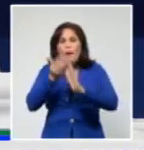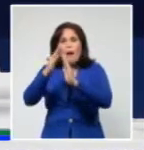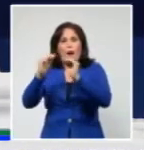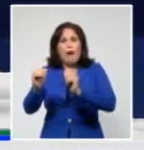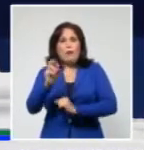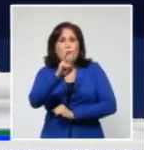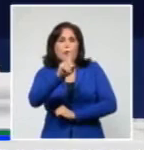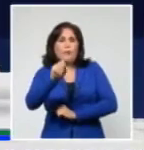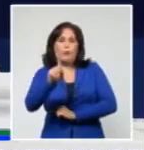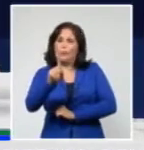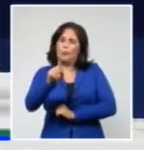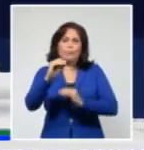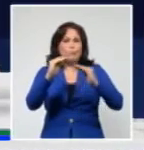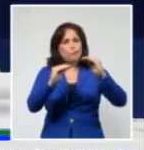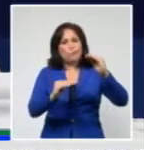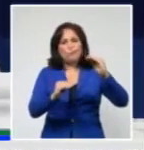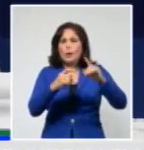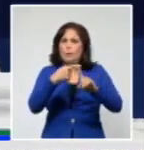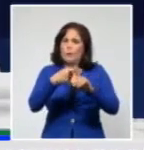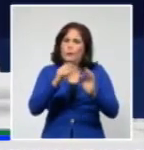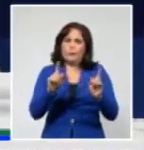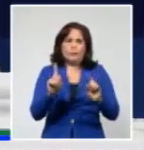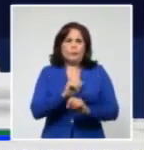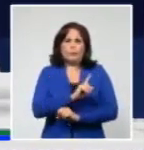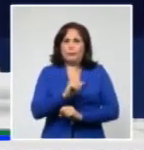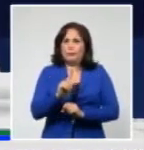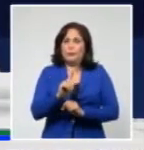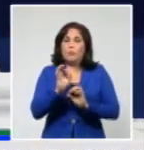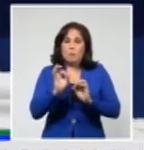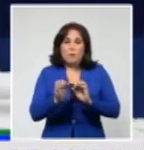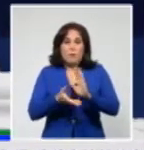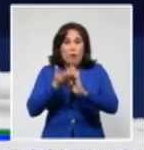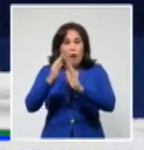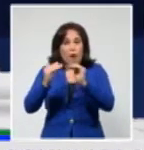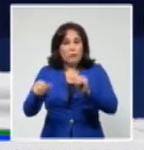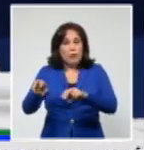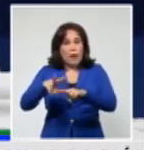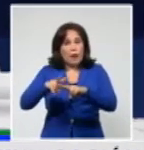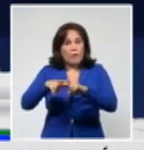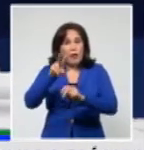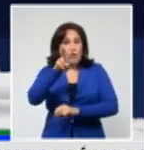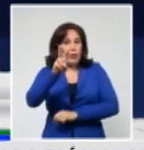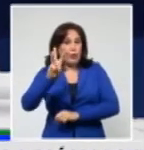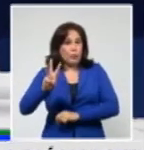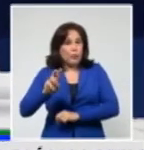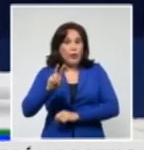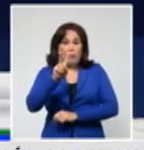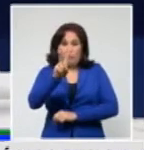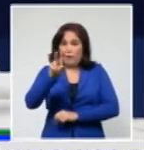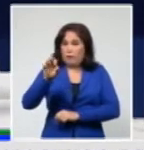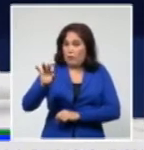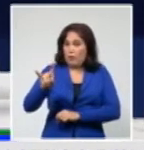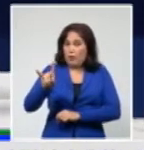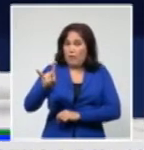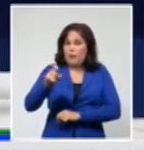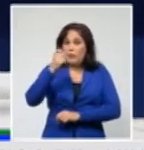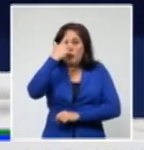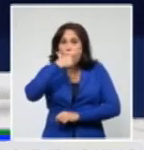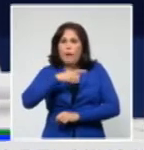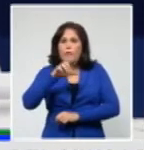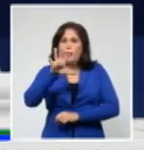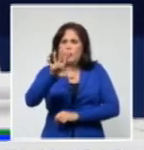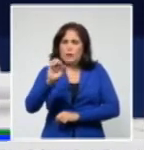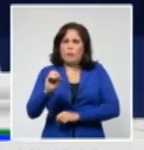critical, 2 joined those reported as serious, while 3 serious patients passed to closely